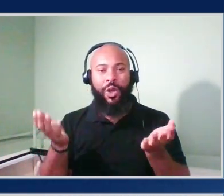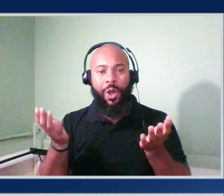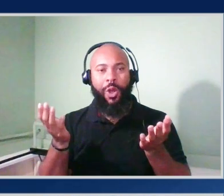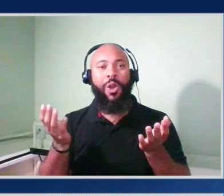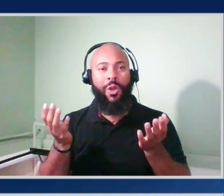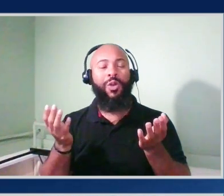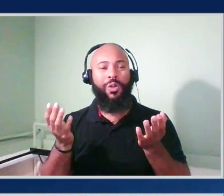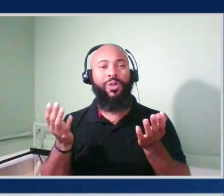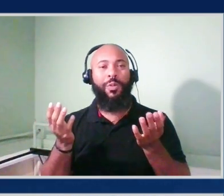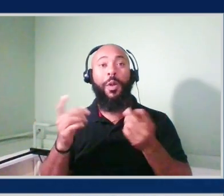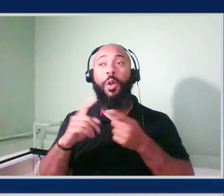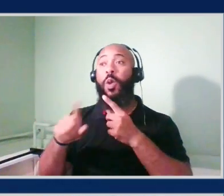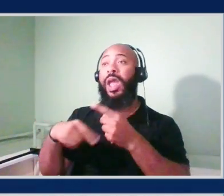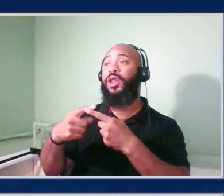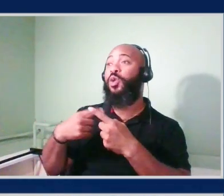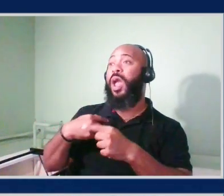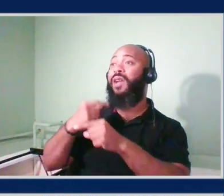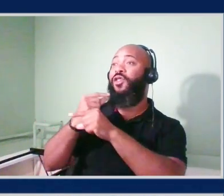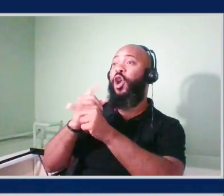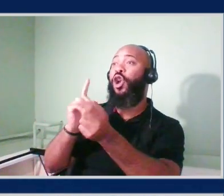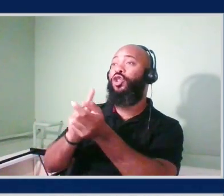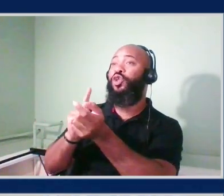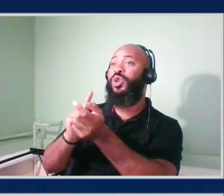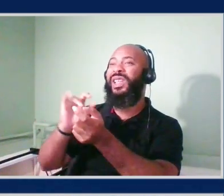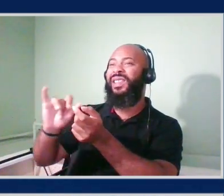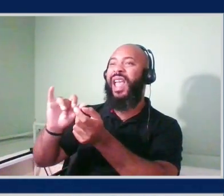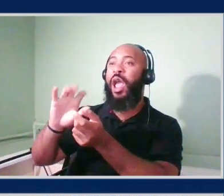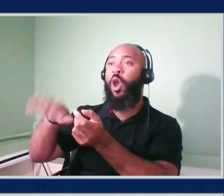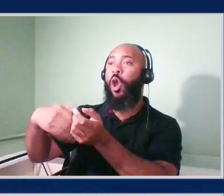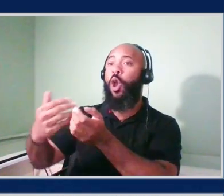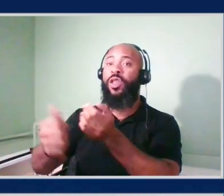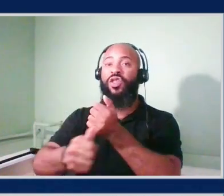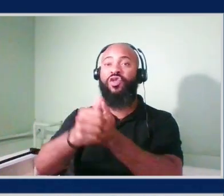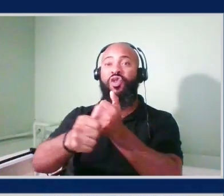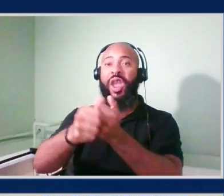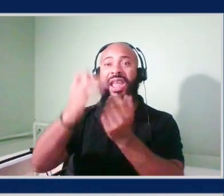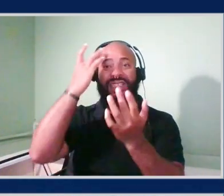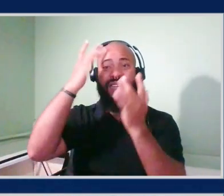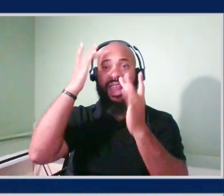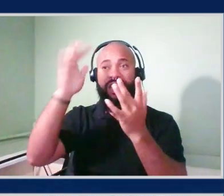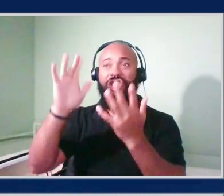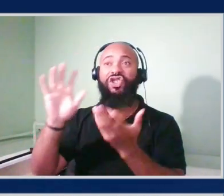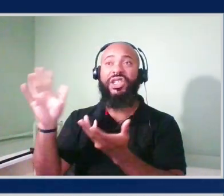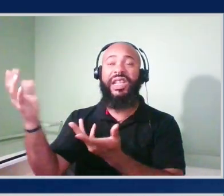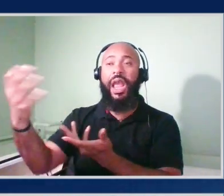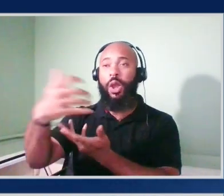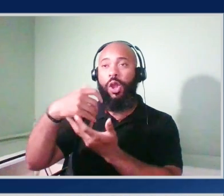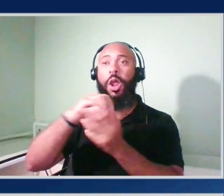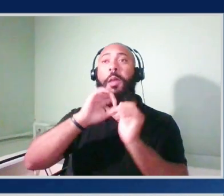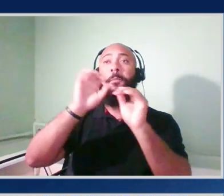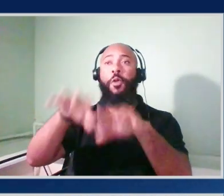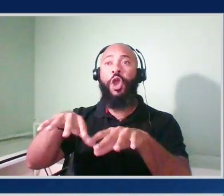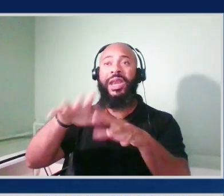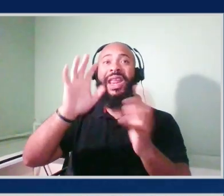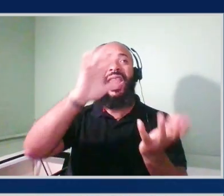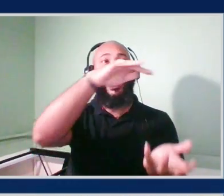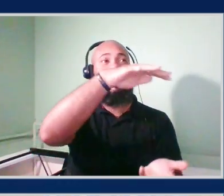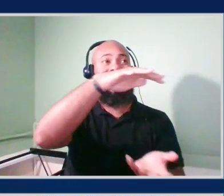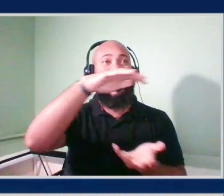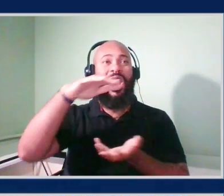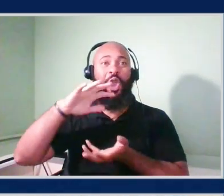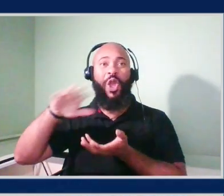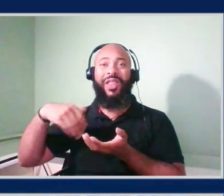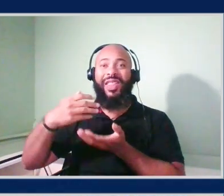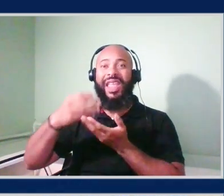that's taking all of the threat intelligence that we're putting into it, that we've collected, that we've been able to see throughout